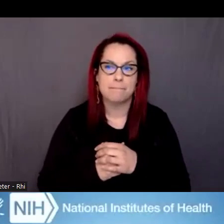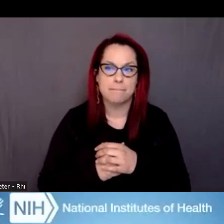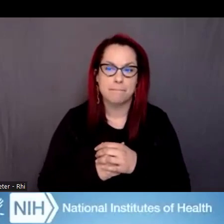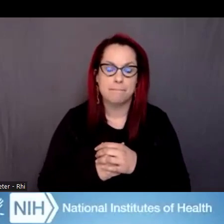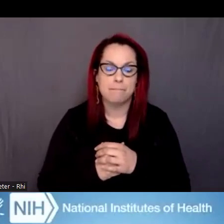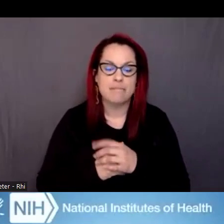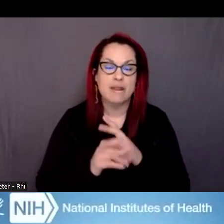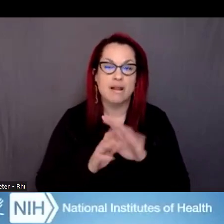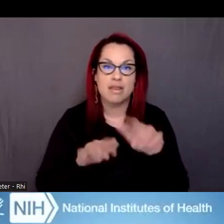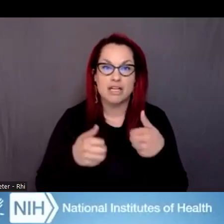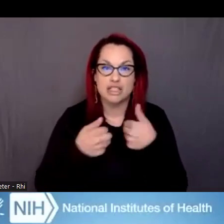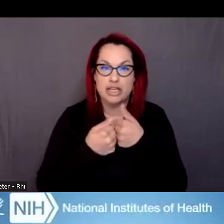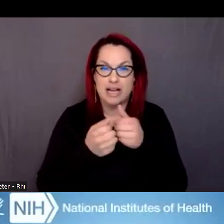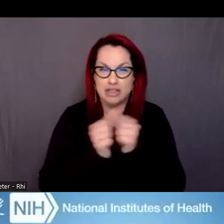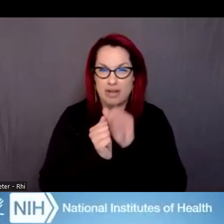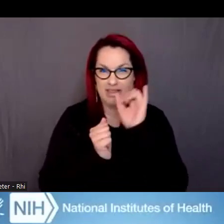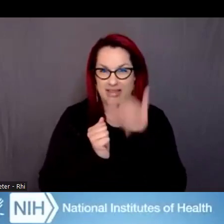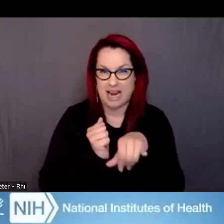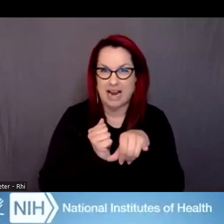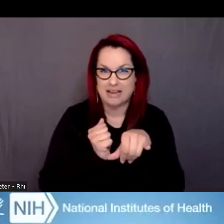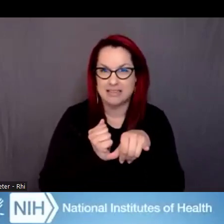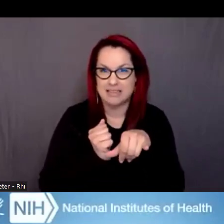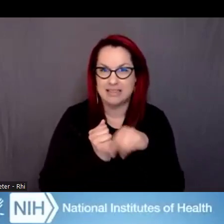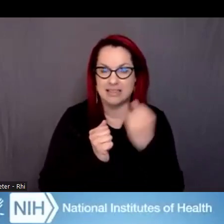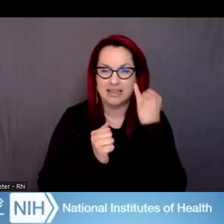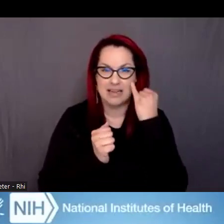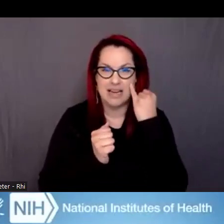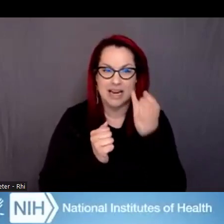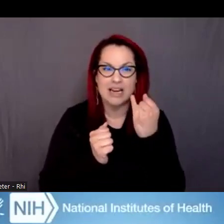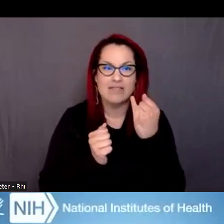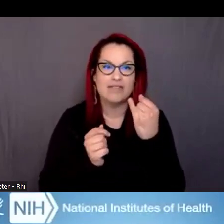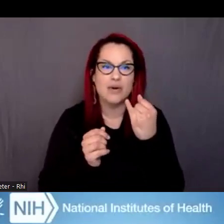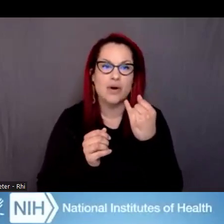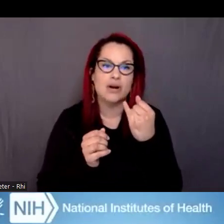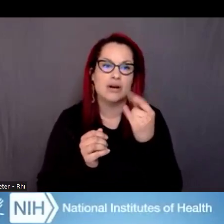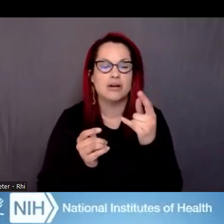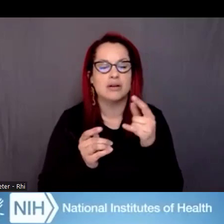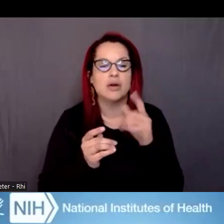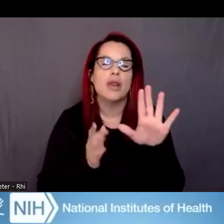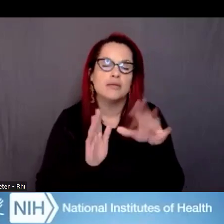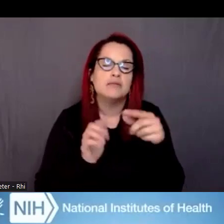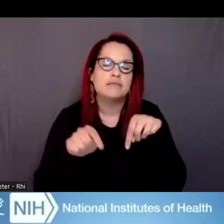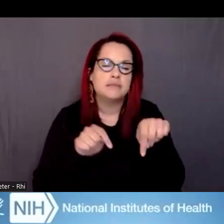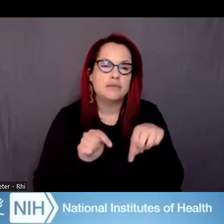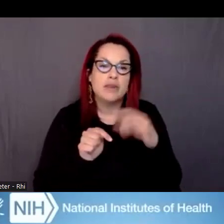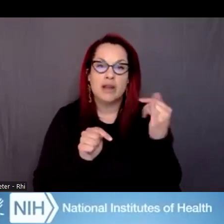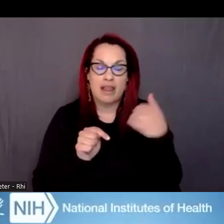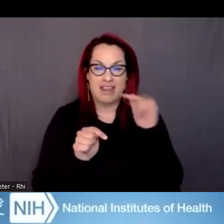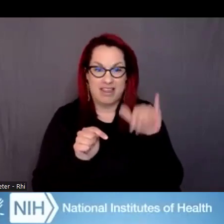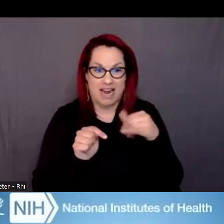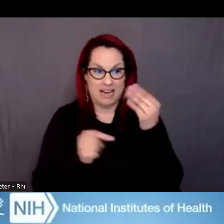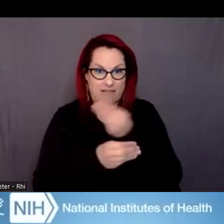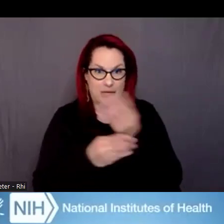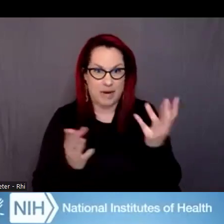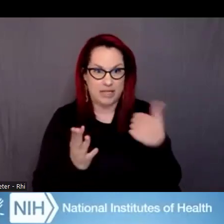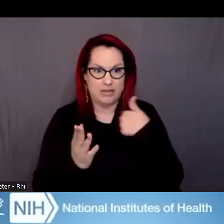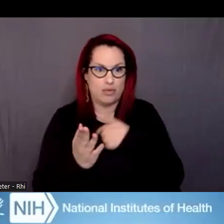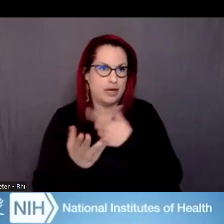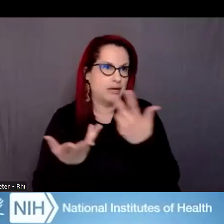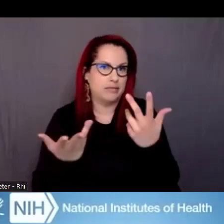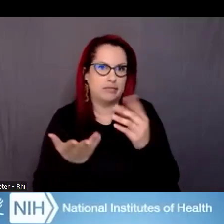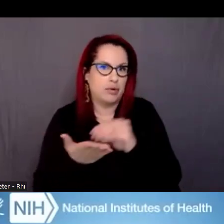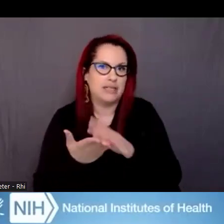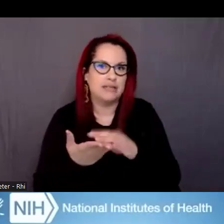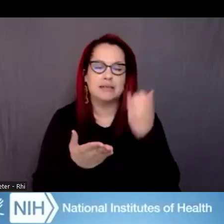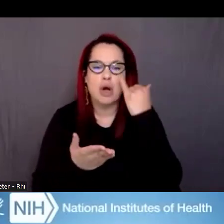in cross-referencing. So if you don't, so in other words, if we're putting that information in, so whatever, say you put 20